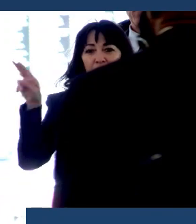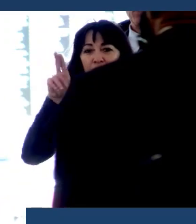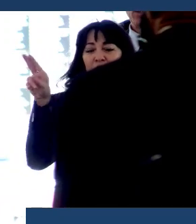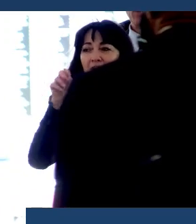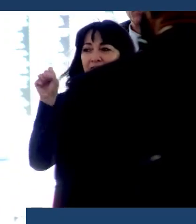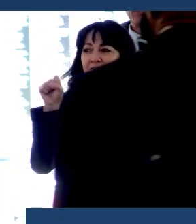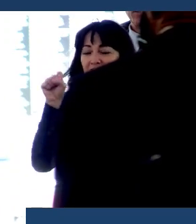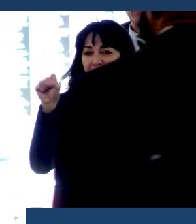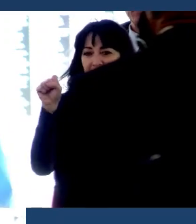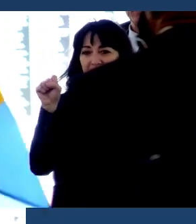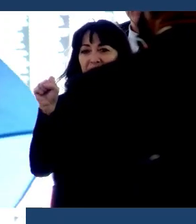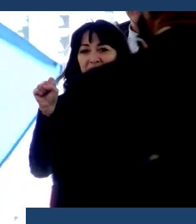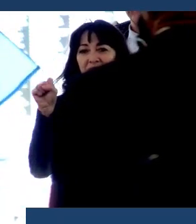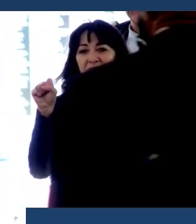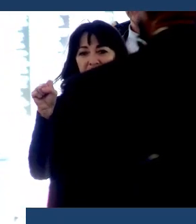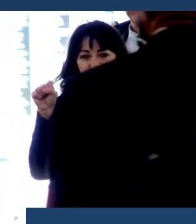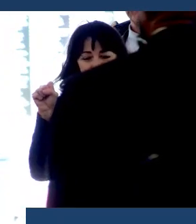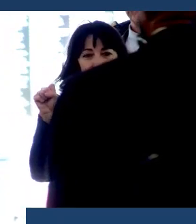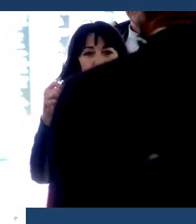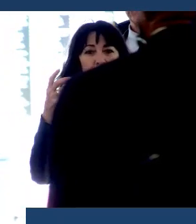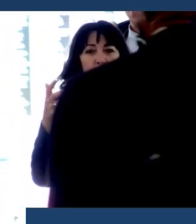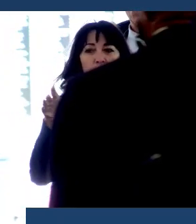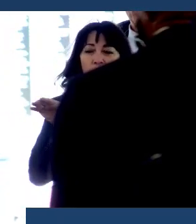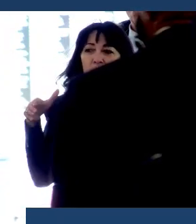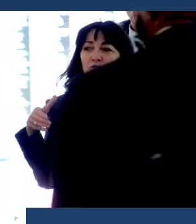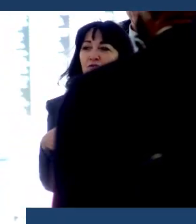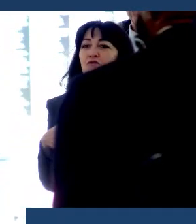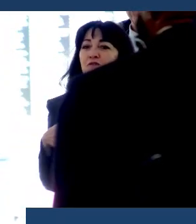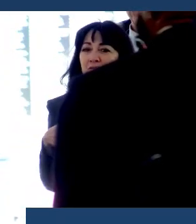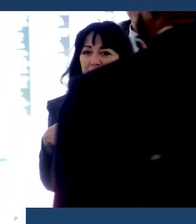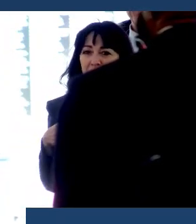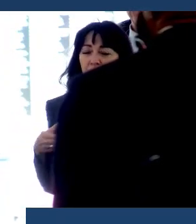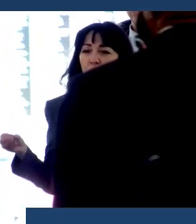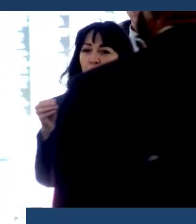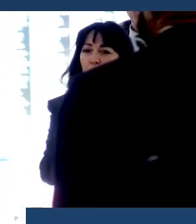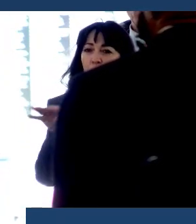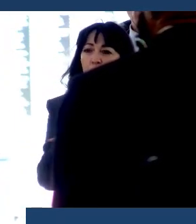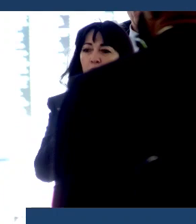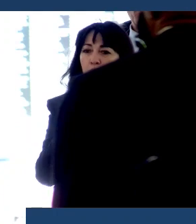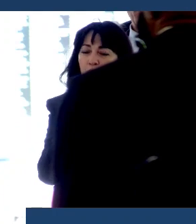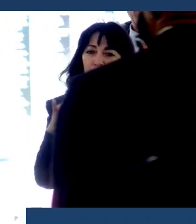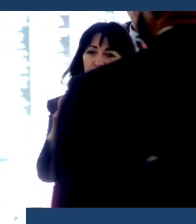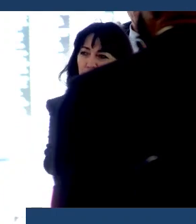States, in order to form a more perfect union,